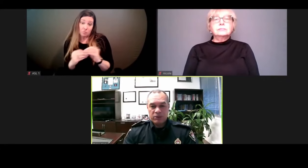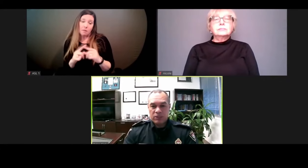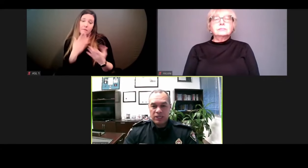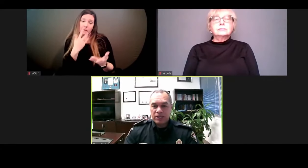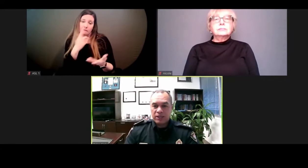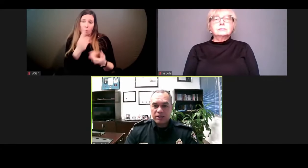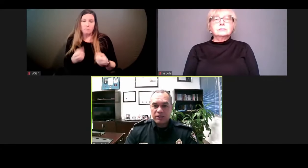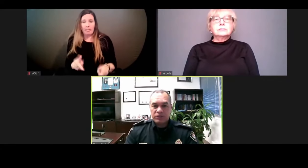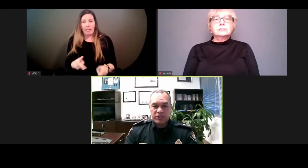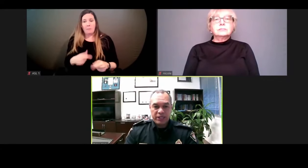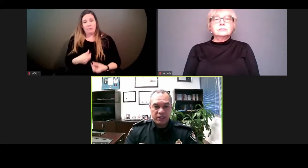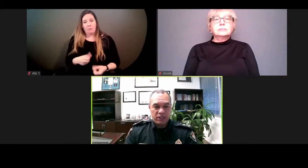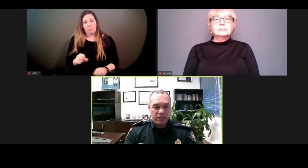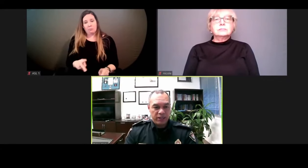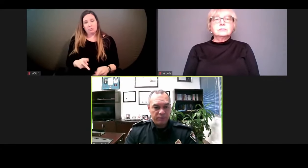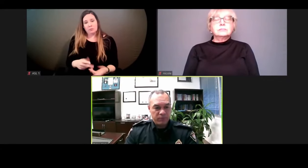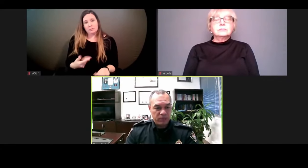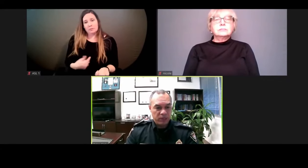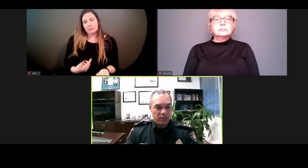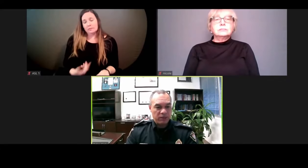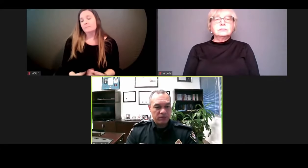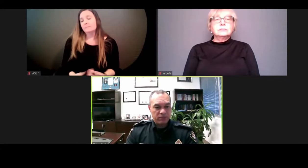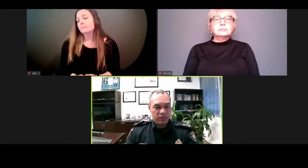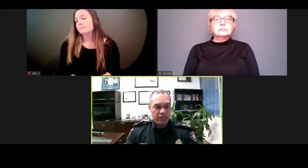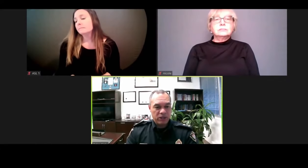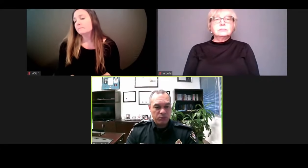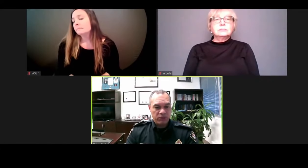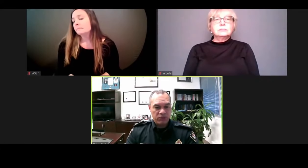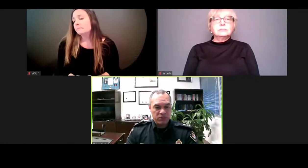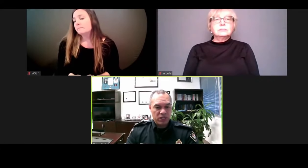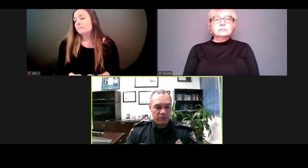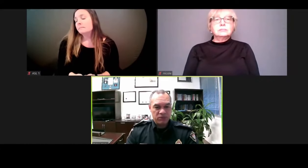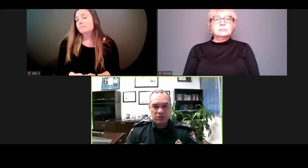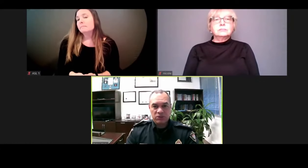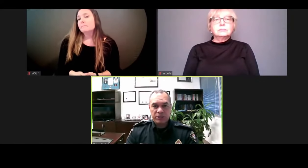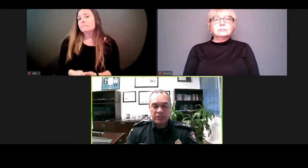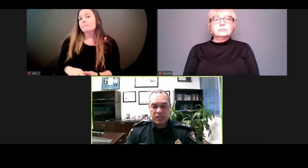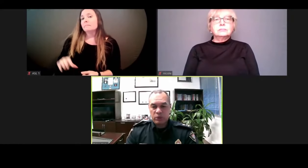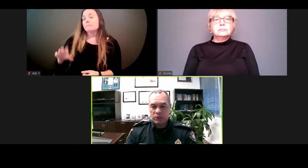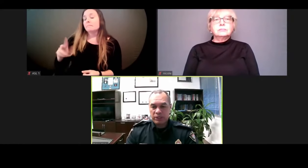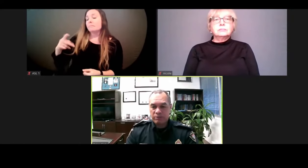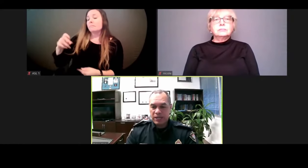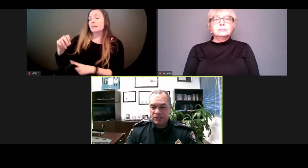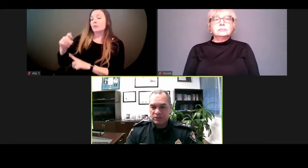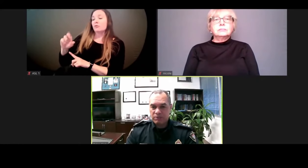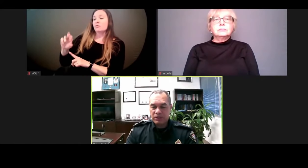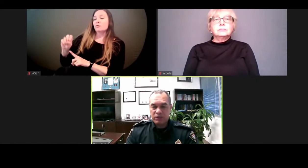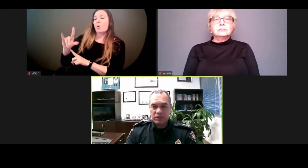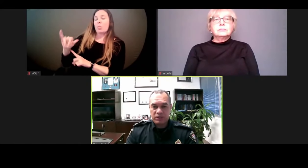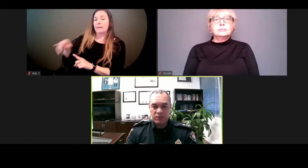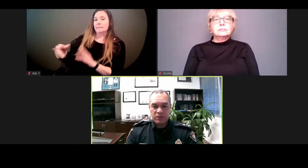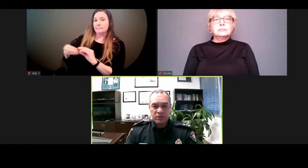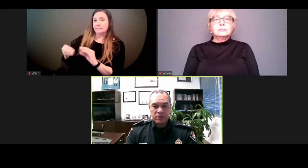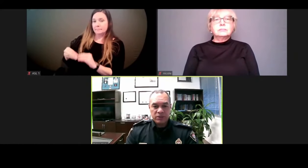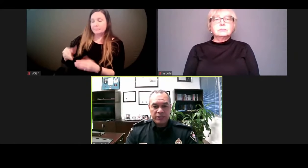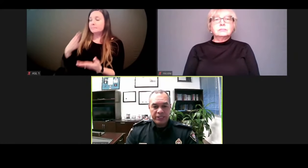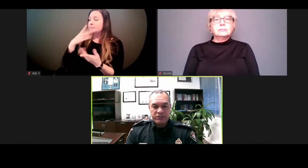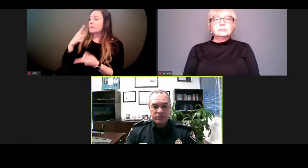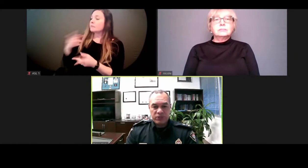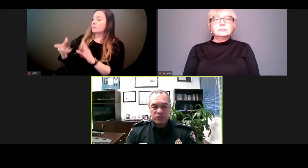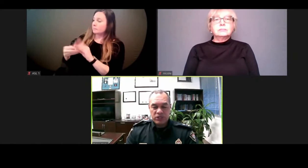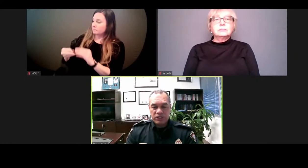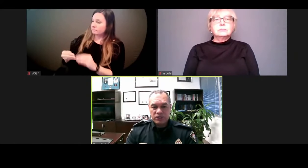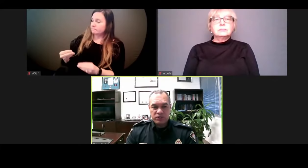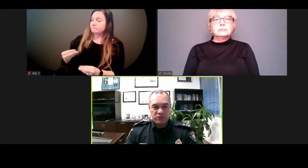Thank you, Councillor. Again, echo previous comments. You're speaking eloquently and passionately about the needs